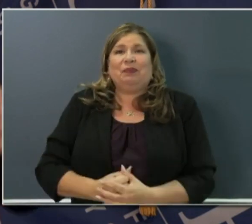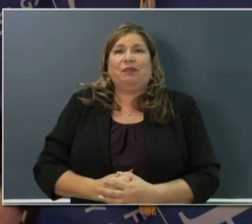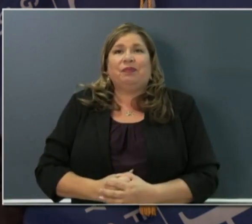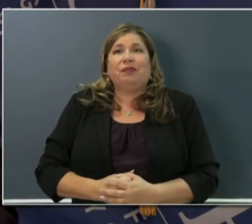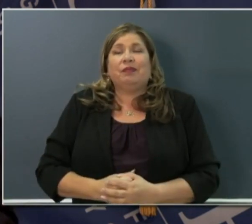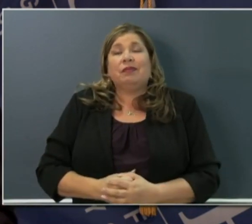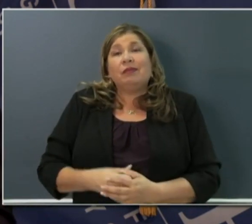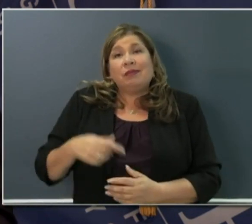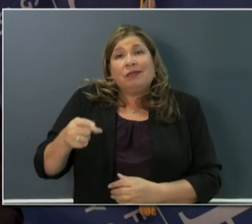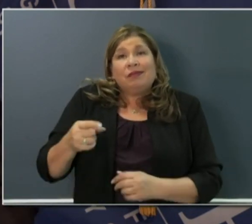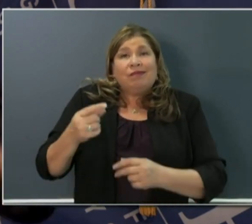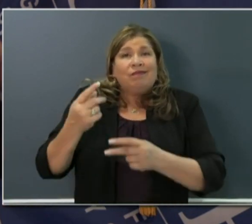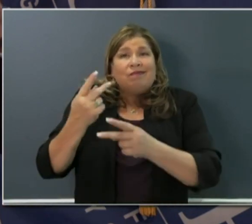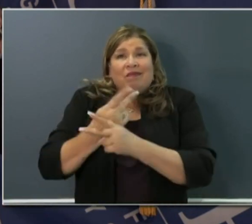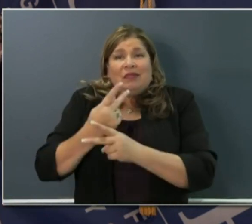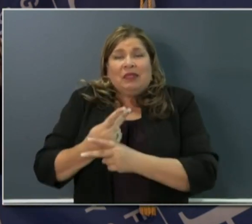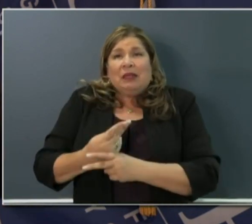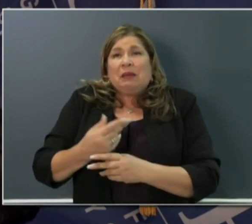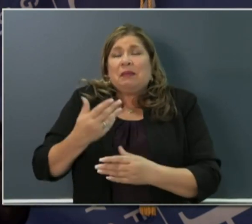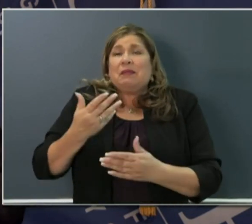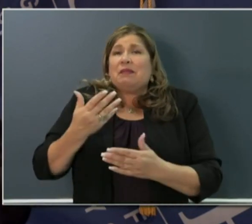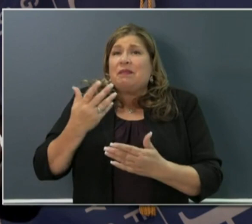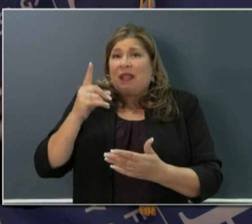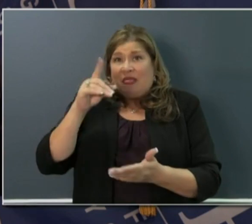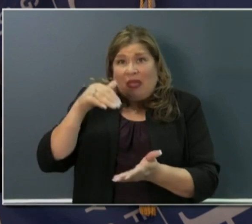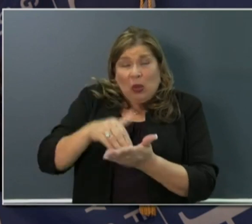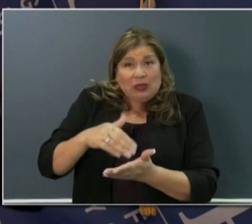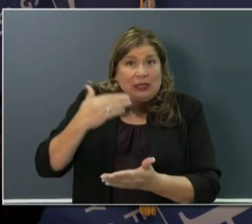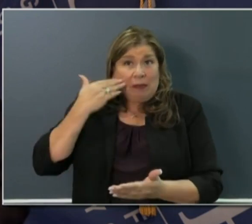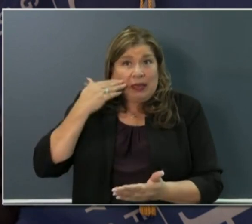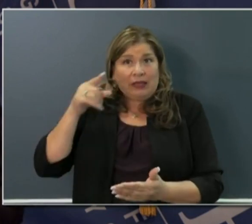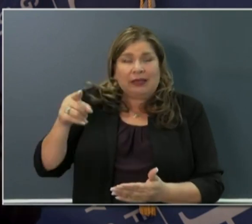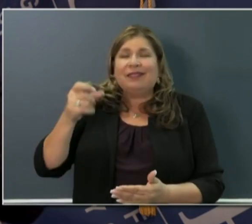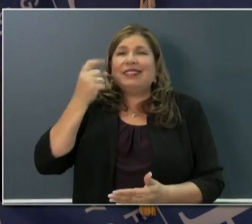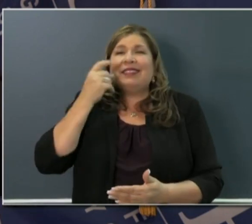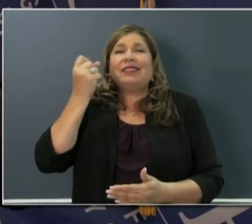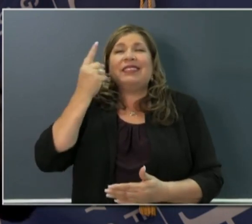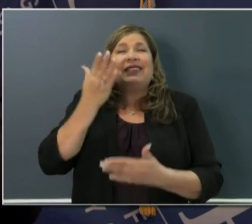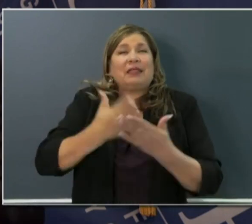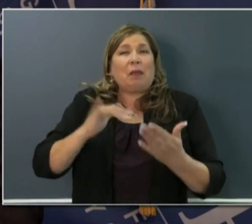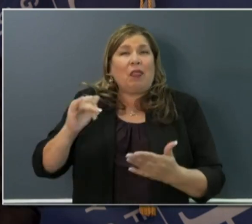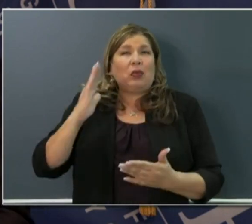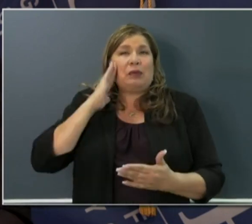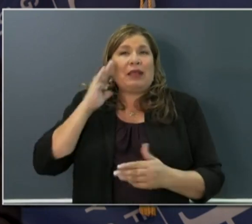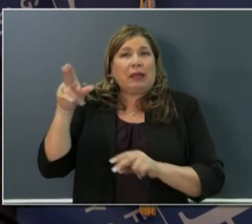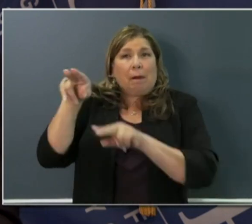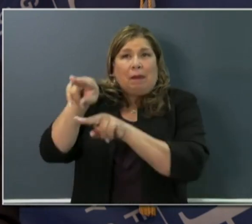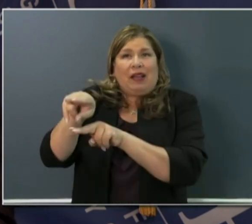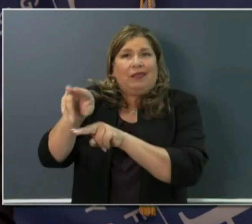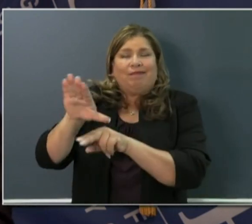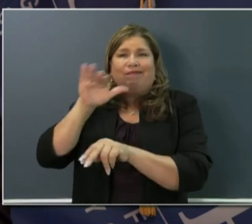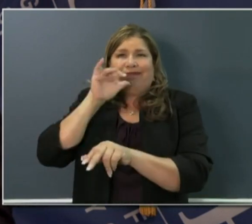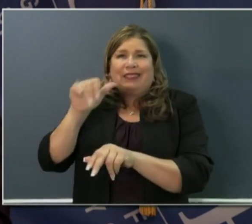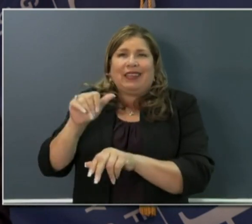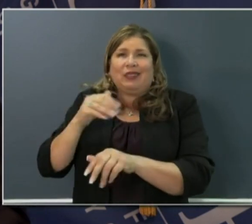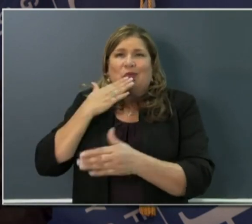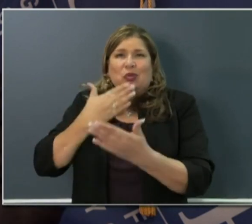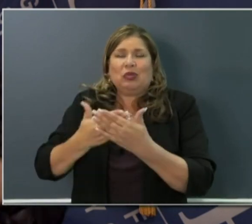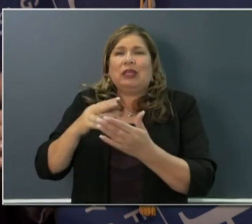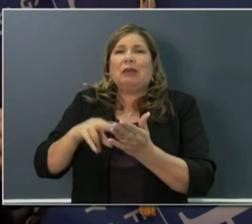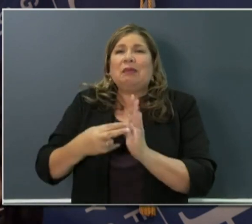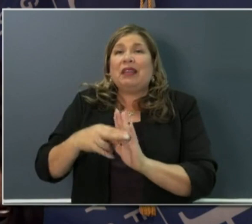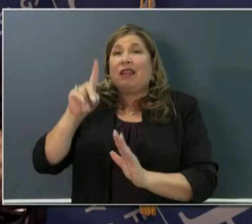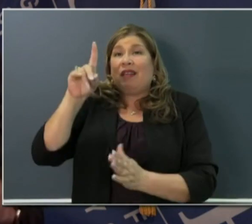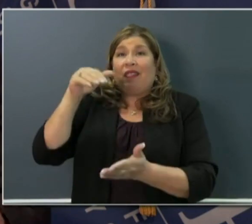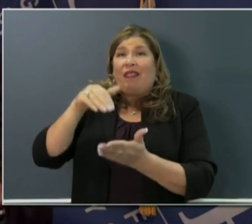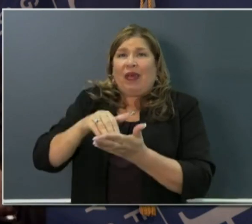to 1,000 beds. A lot of those are bunk beds, may not be ideal. So the number will come down substantially from 1,000. It's